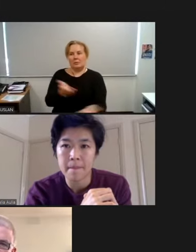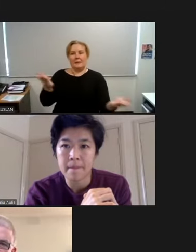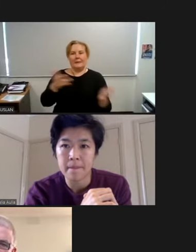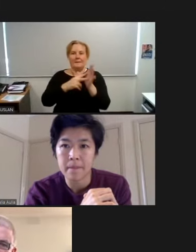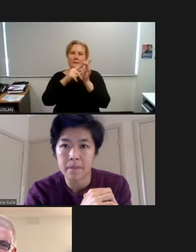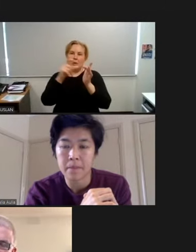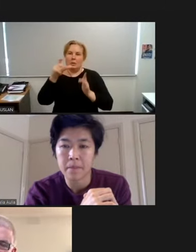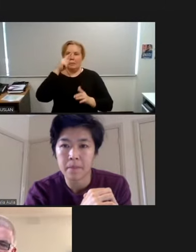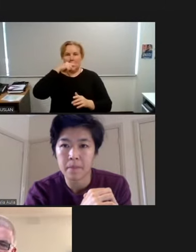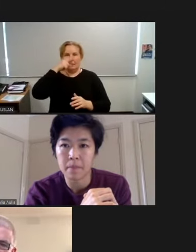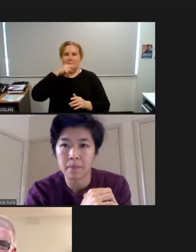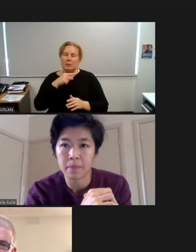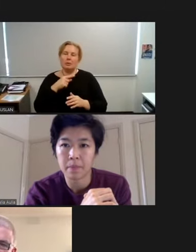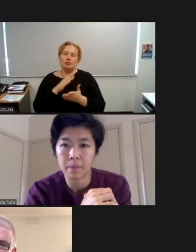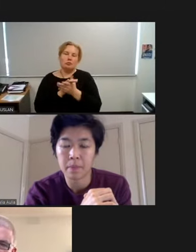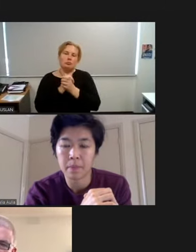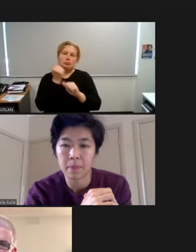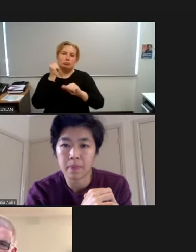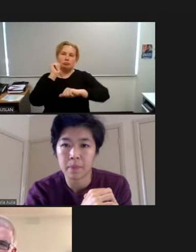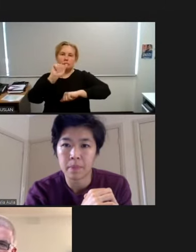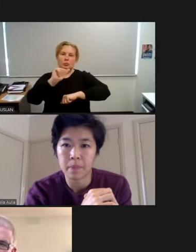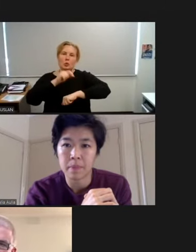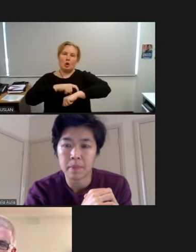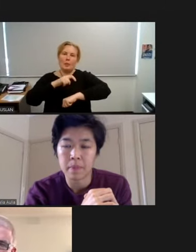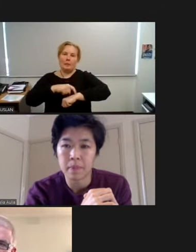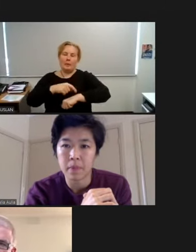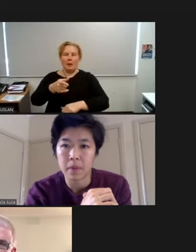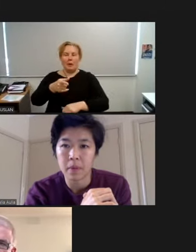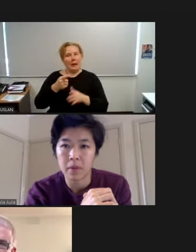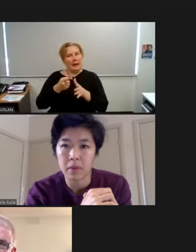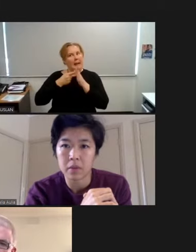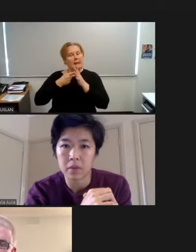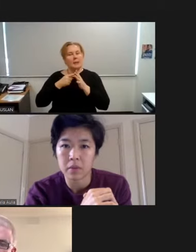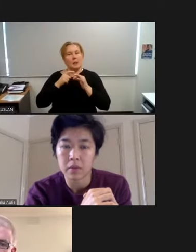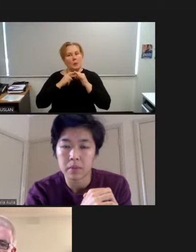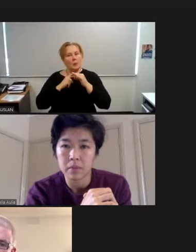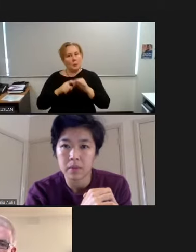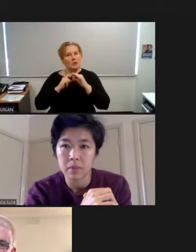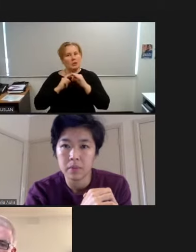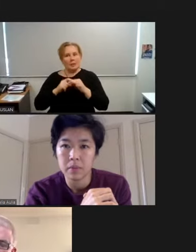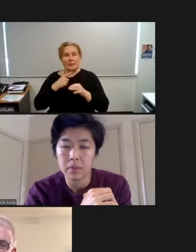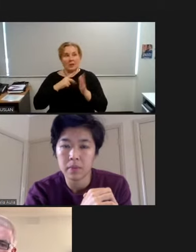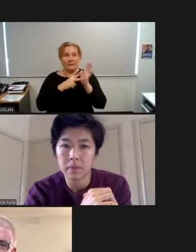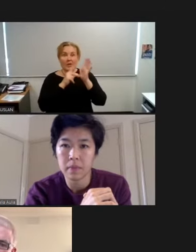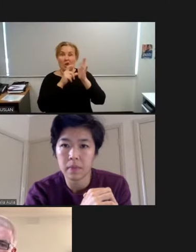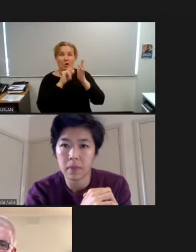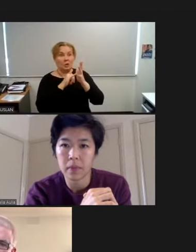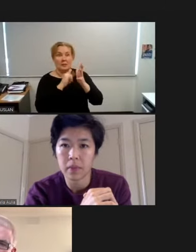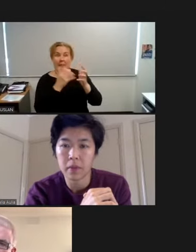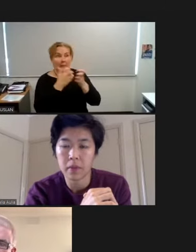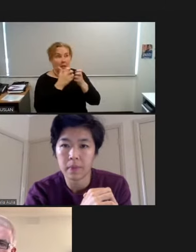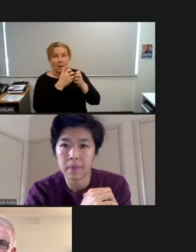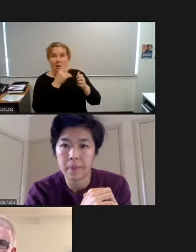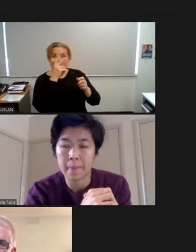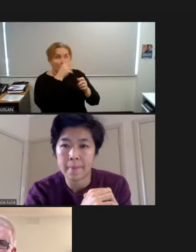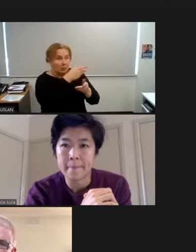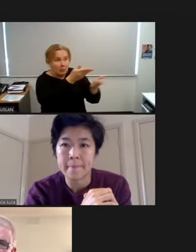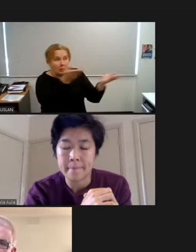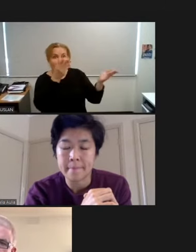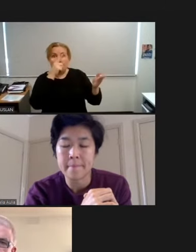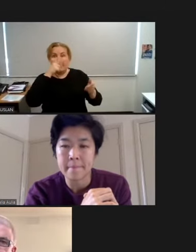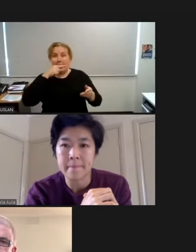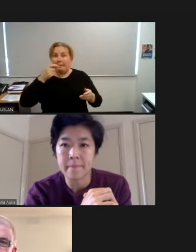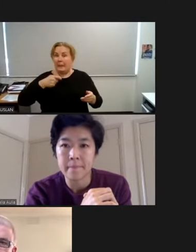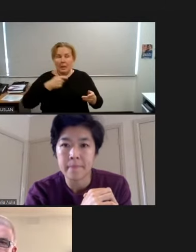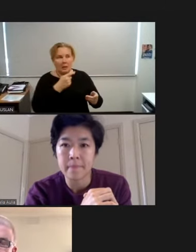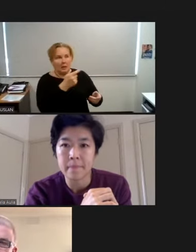today. The questions you've answered have been really some of the key ones that VCOSS has been receiving in terms of the lead into today. And it is